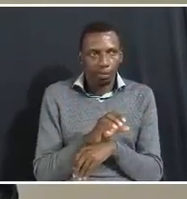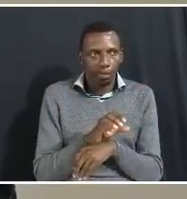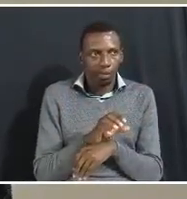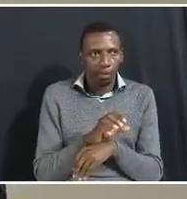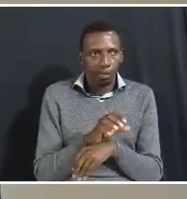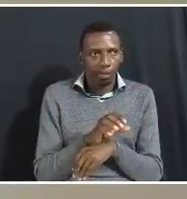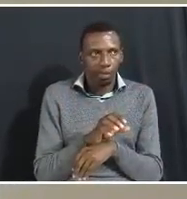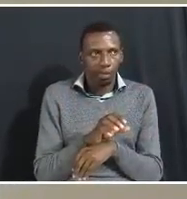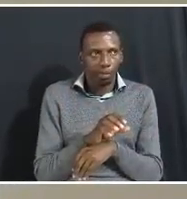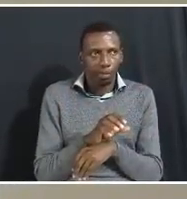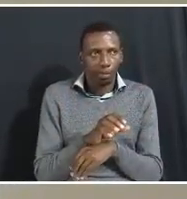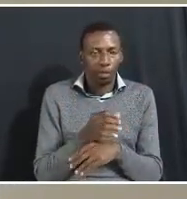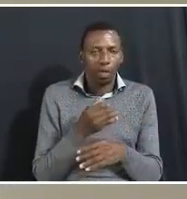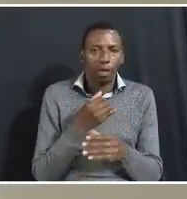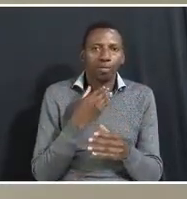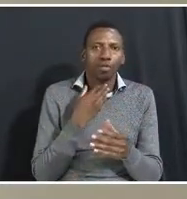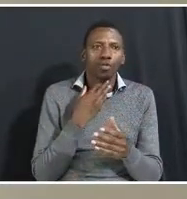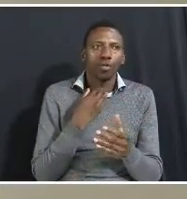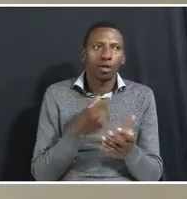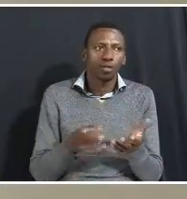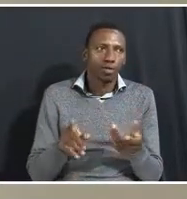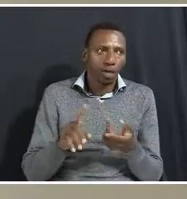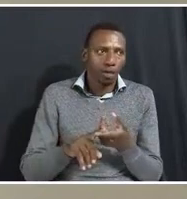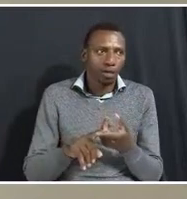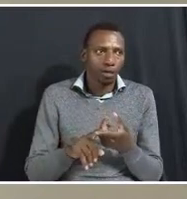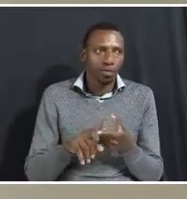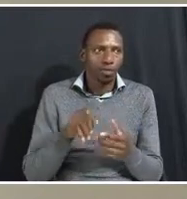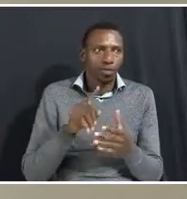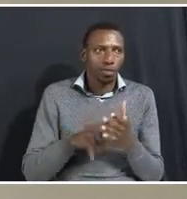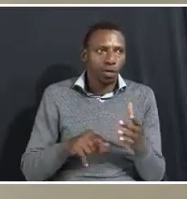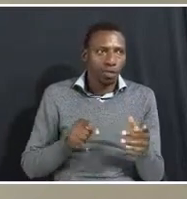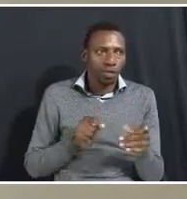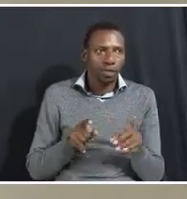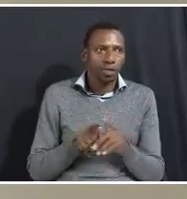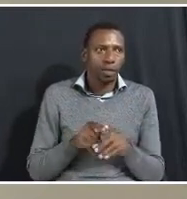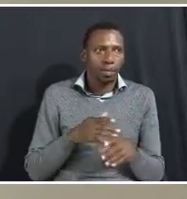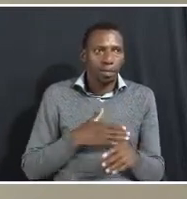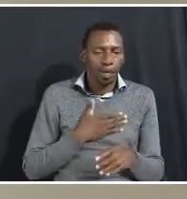Just to comment or to add on what my sister Nora has done,